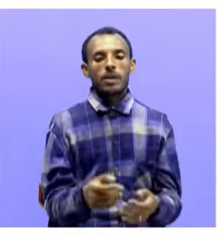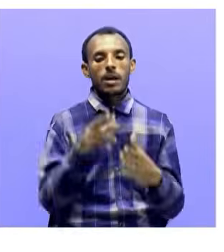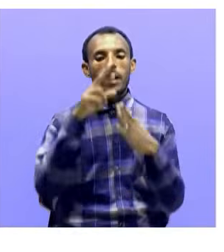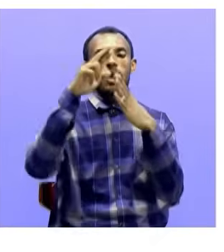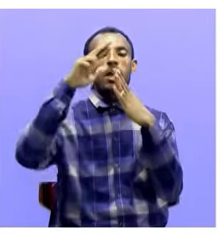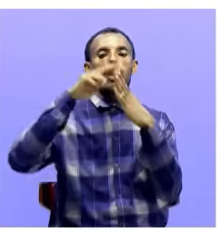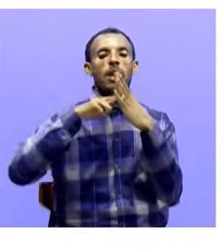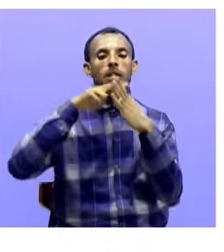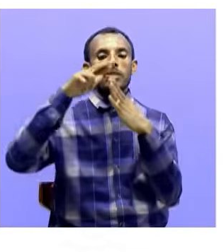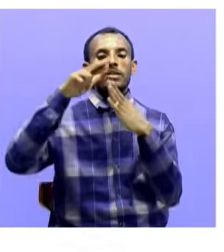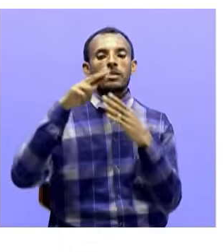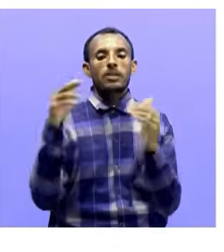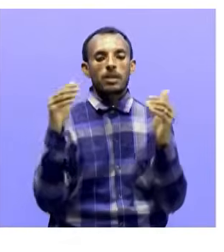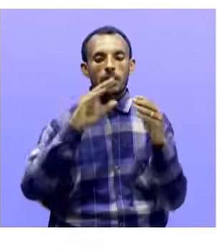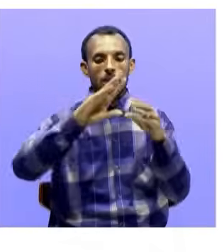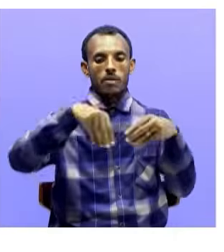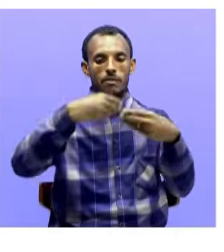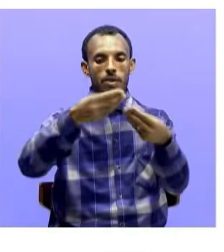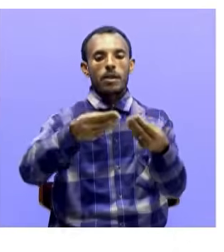range is given by